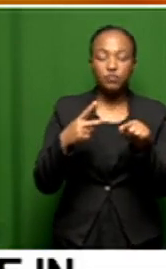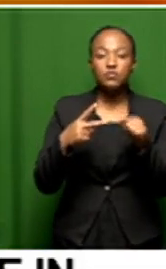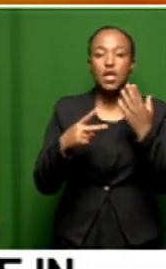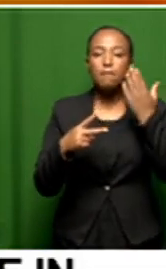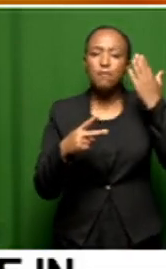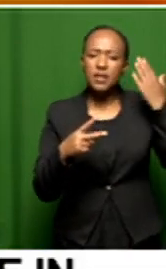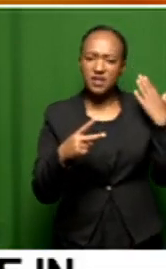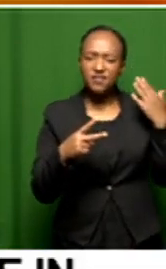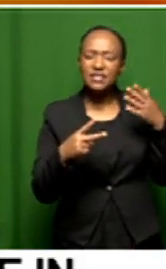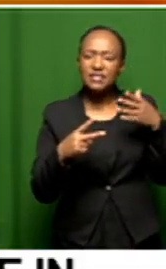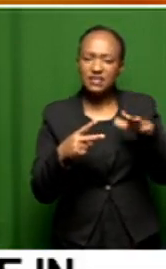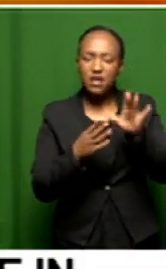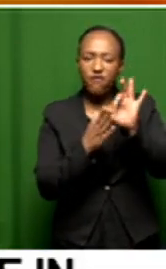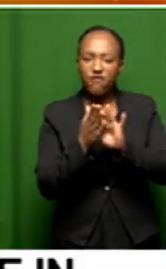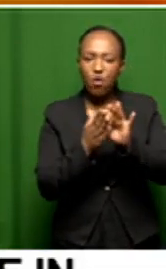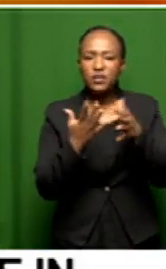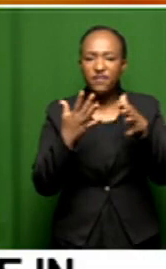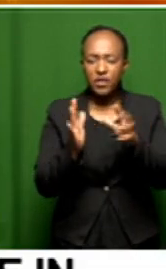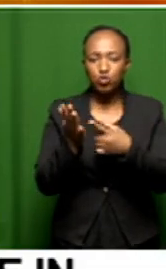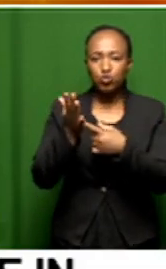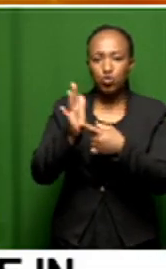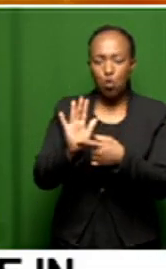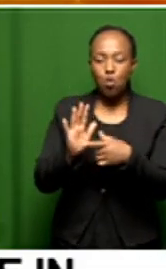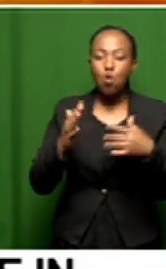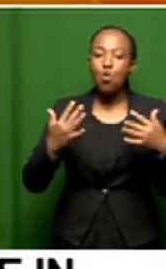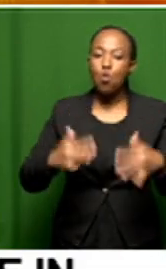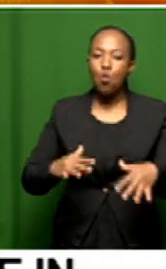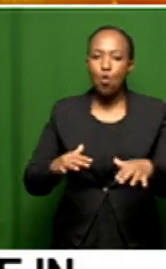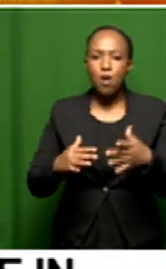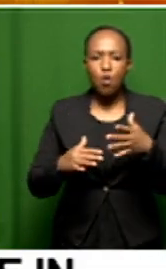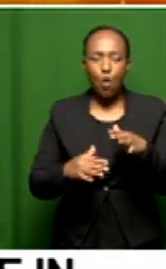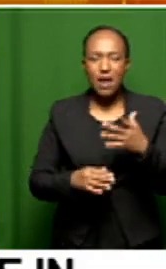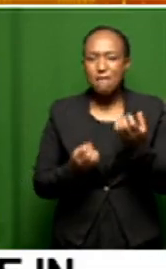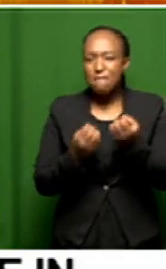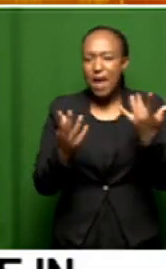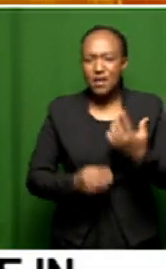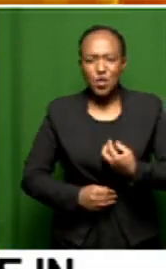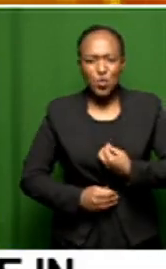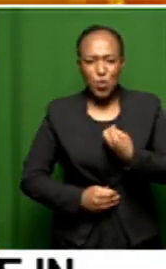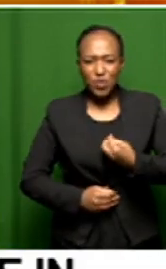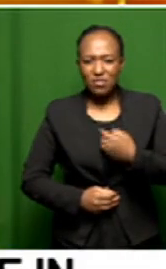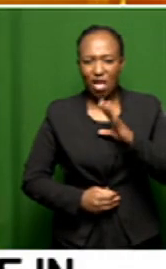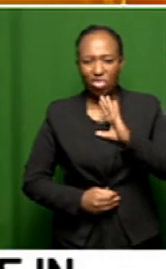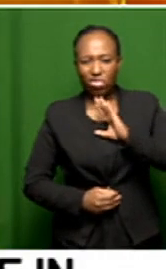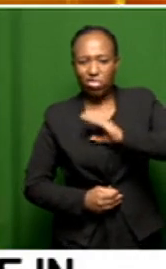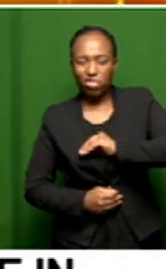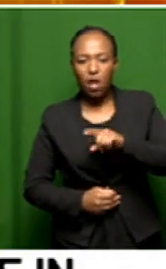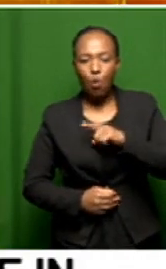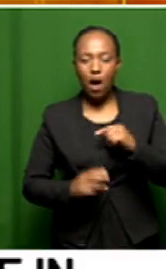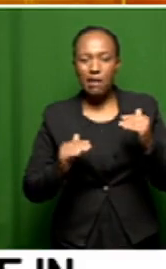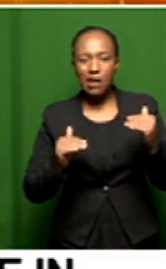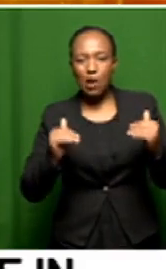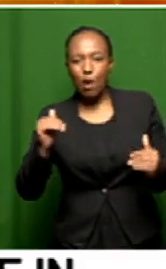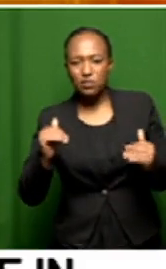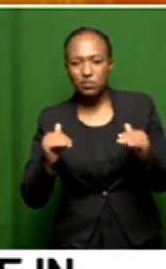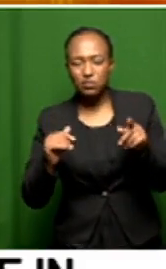election voter trends of young people showed that there was a lot of disillusionment brought about by things such as inequality and,